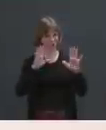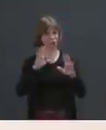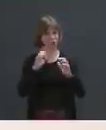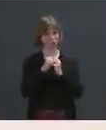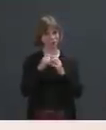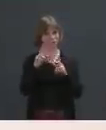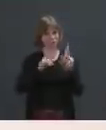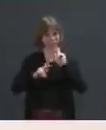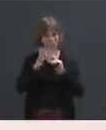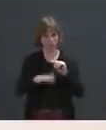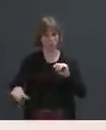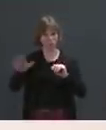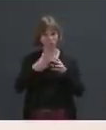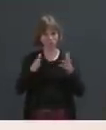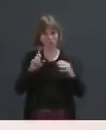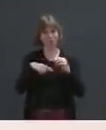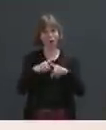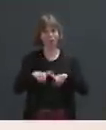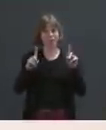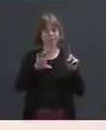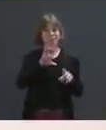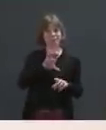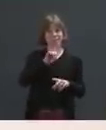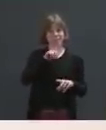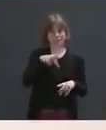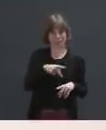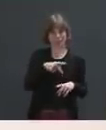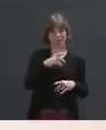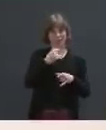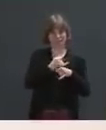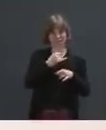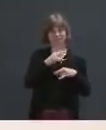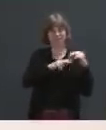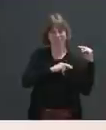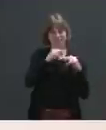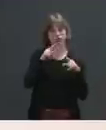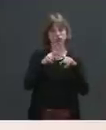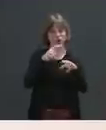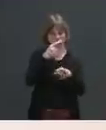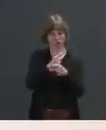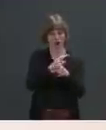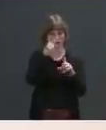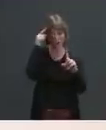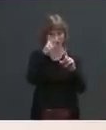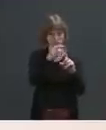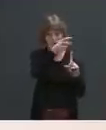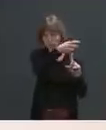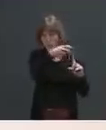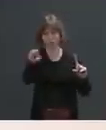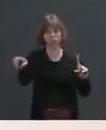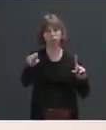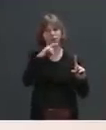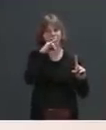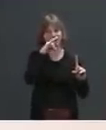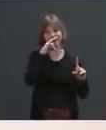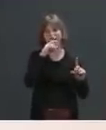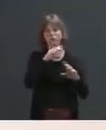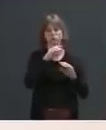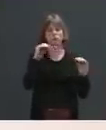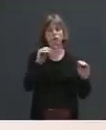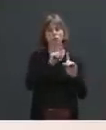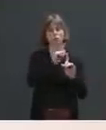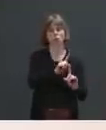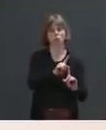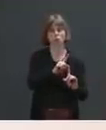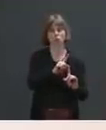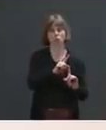The CBP facilities, which you're right, the objective is to move kids, unaccompanied minors, as quickly as possible,